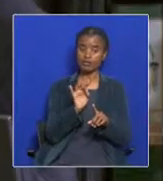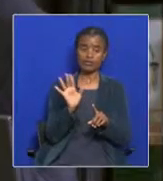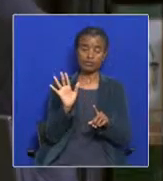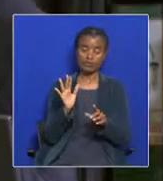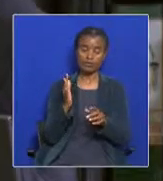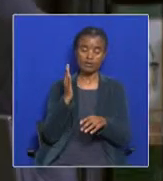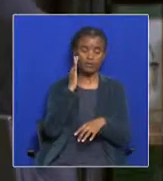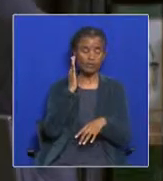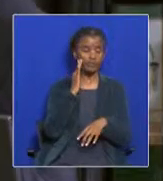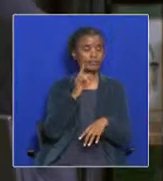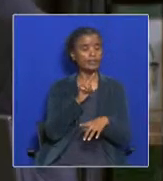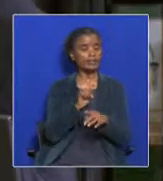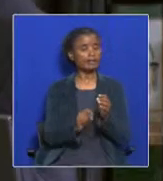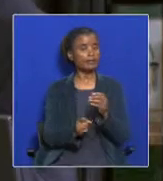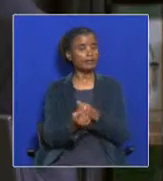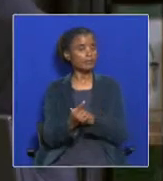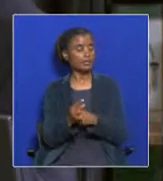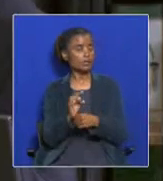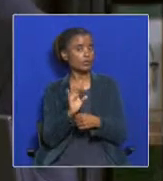not have been.